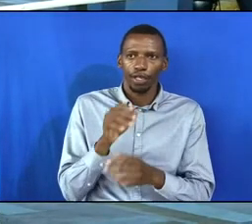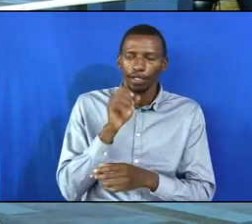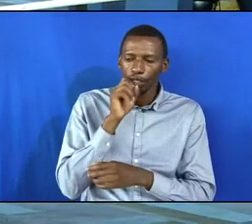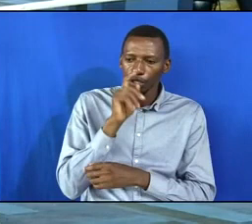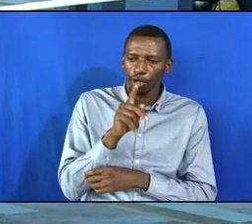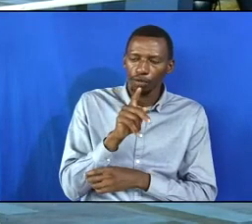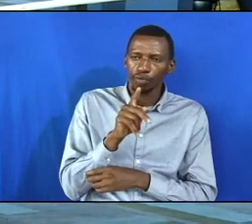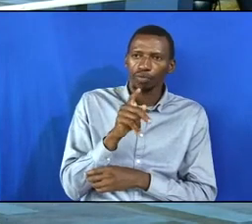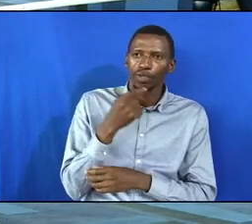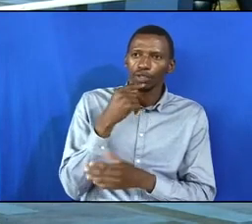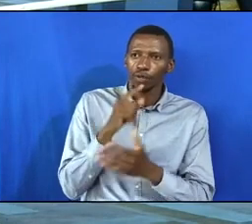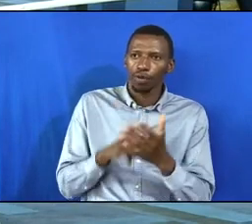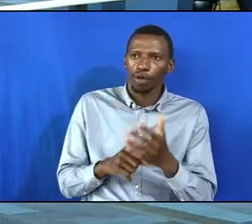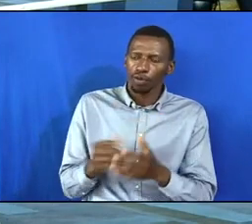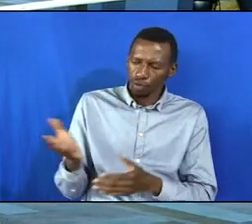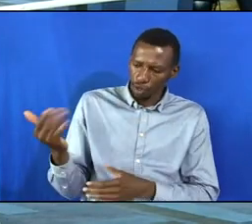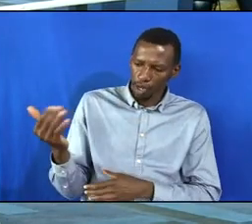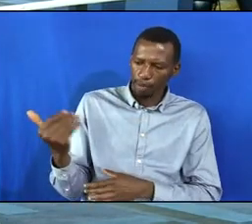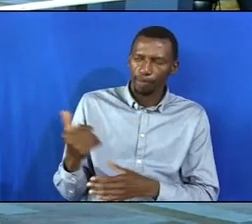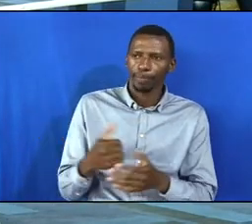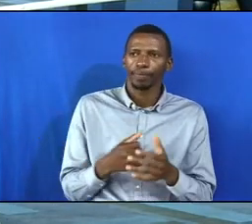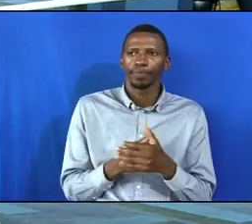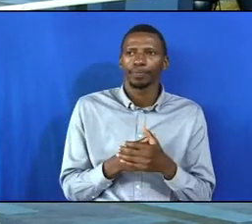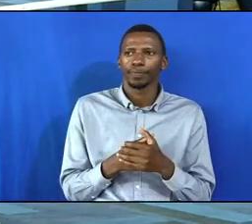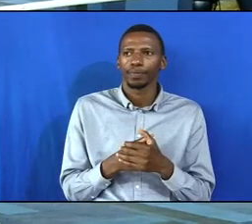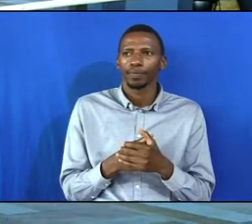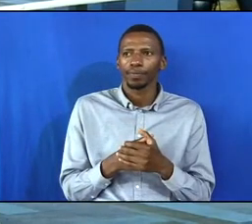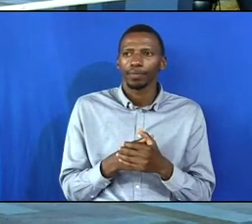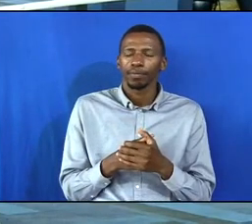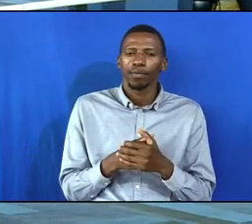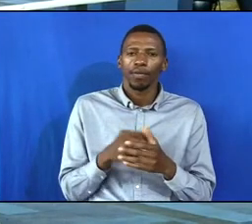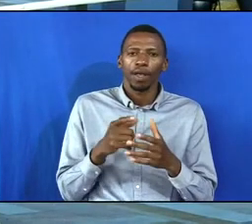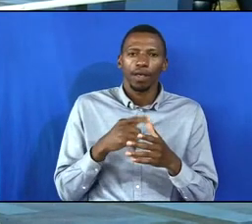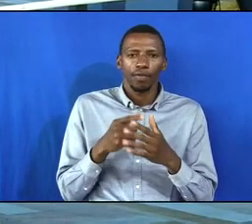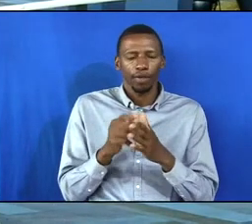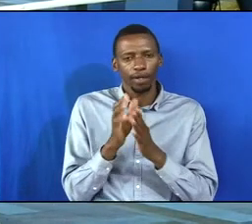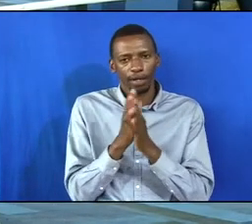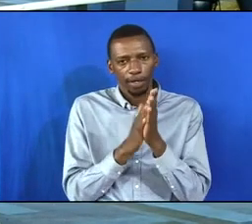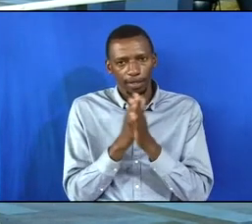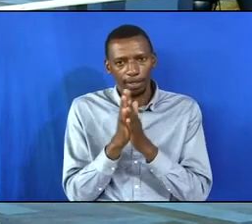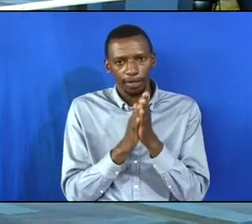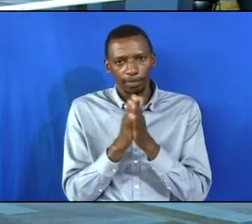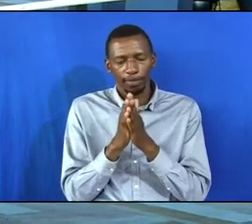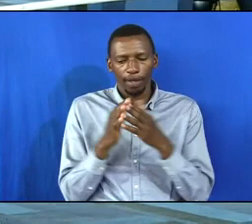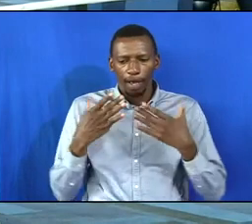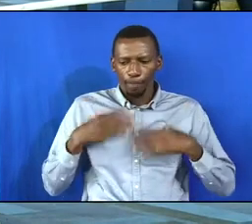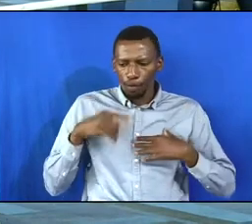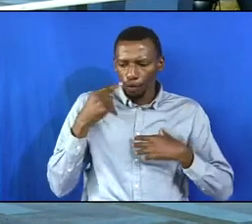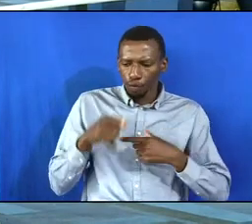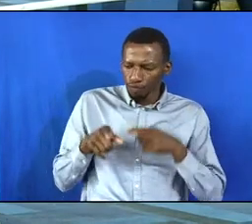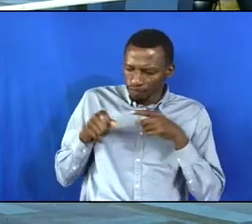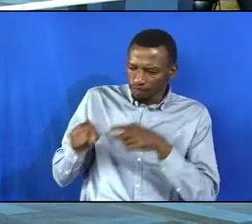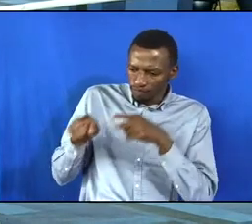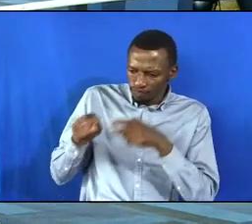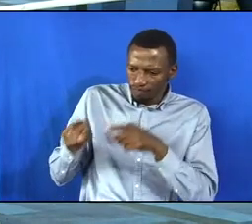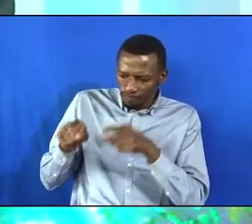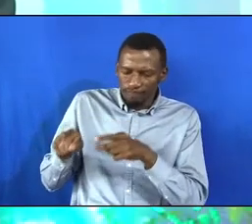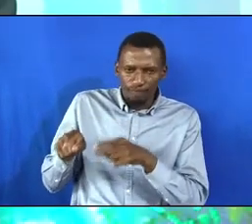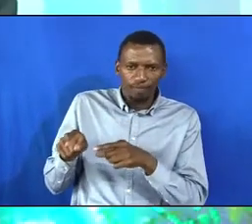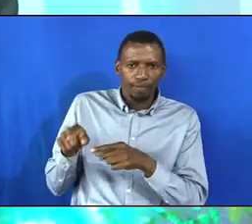him. And it is interesting, the very people that rebuked him,